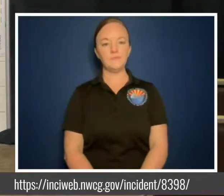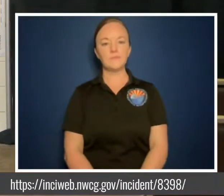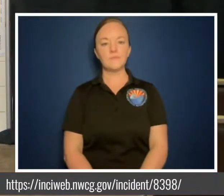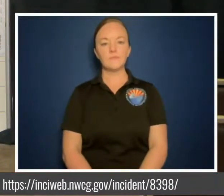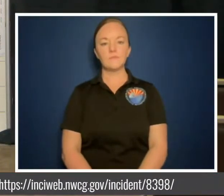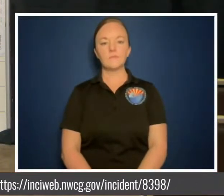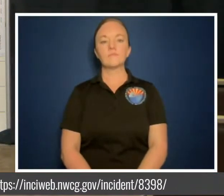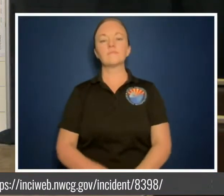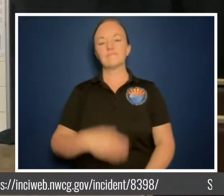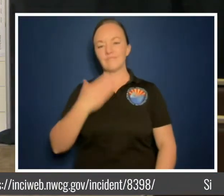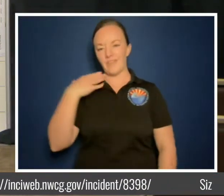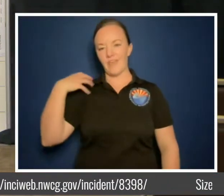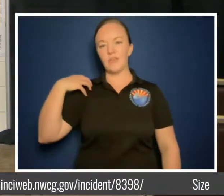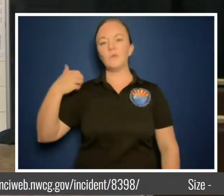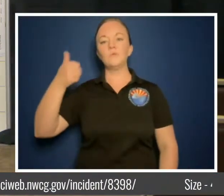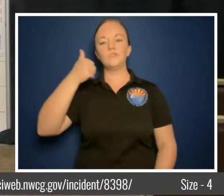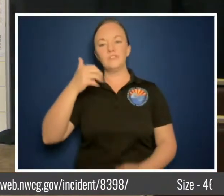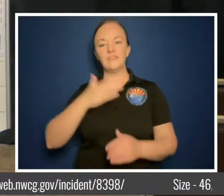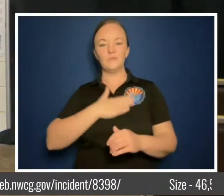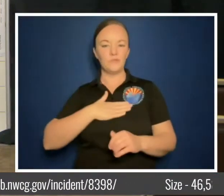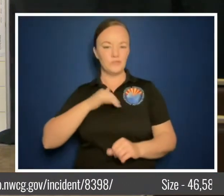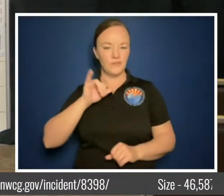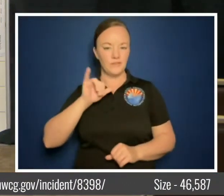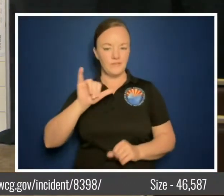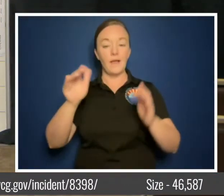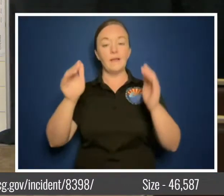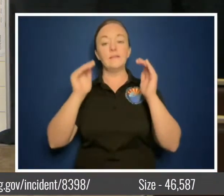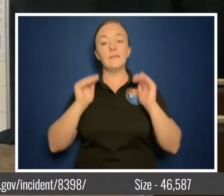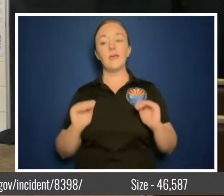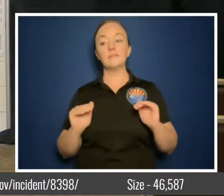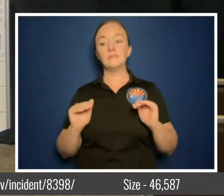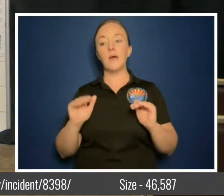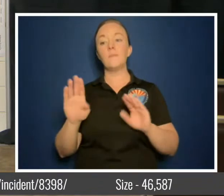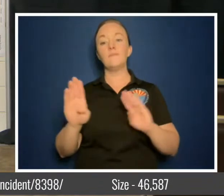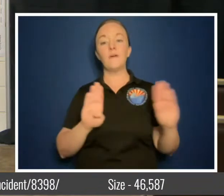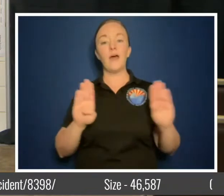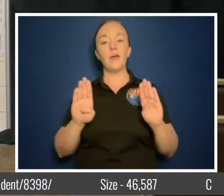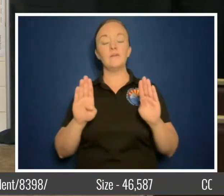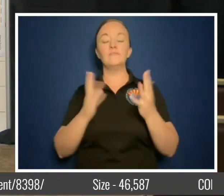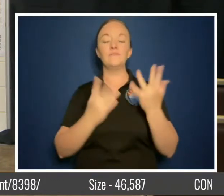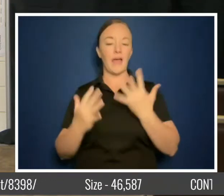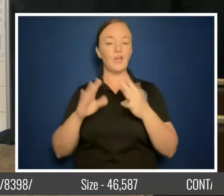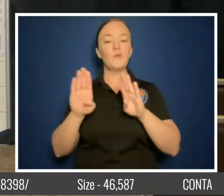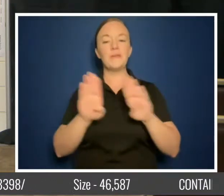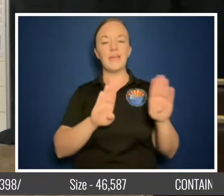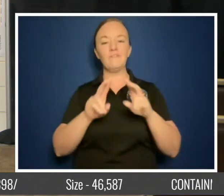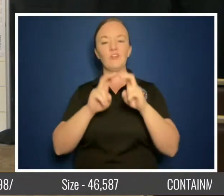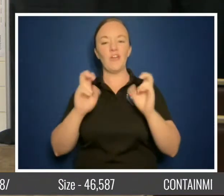Thank you, Chief. Appreciate that. Next up, we're going to bring our fire behavior analyst up, Jonathan Pangburn.